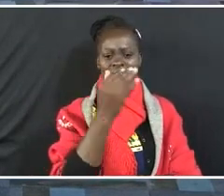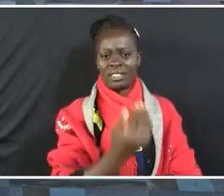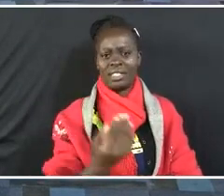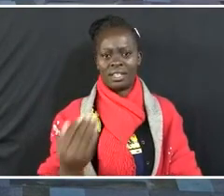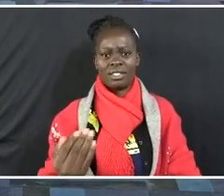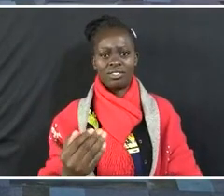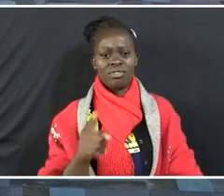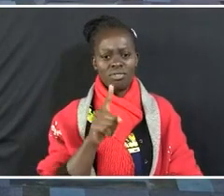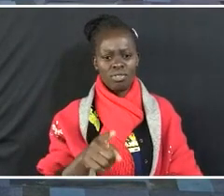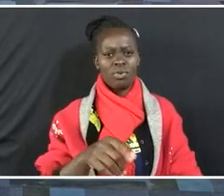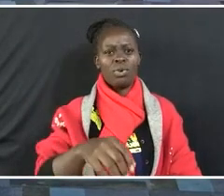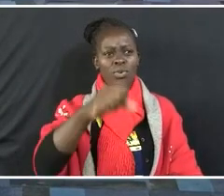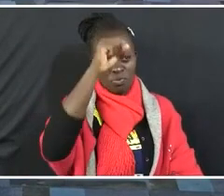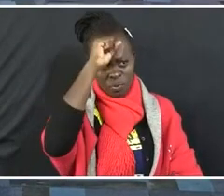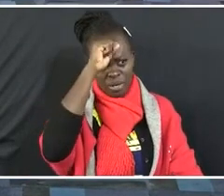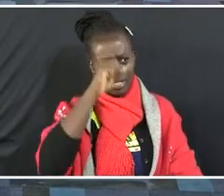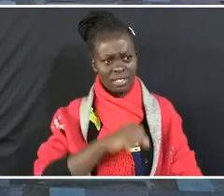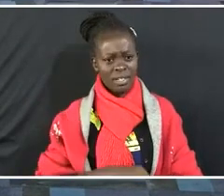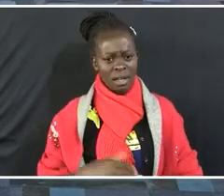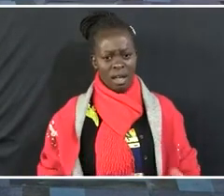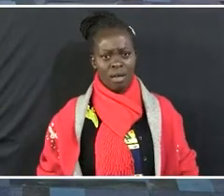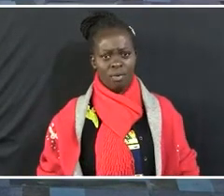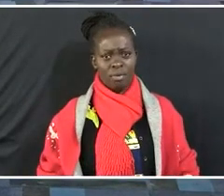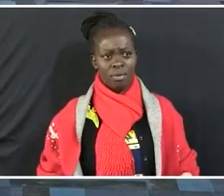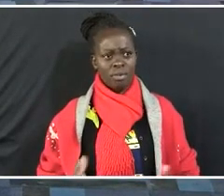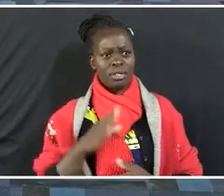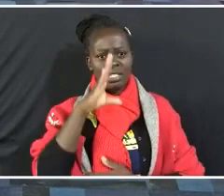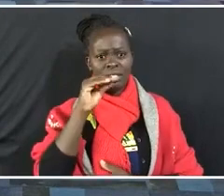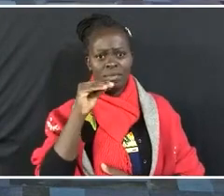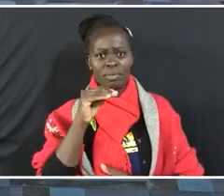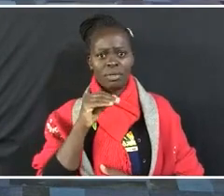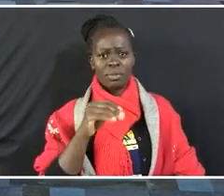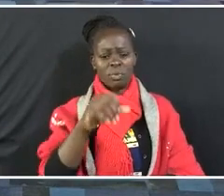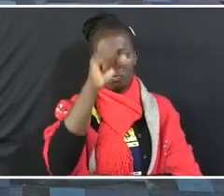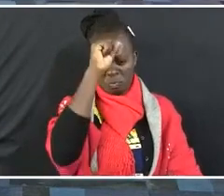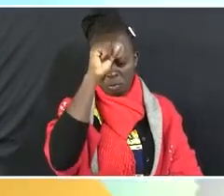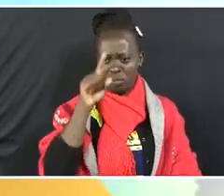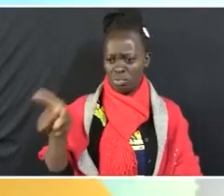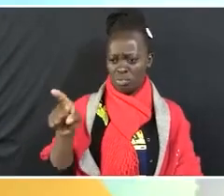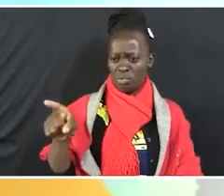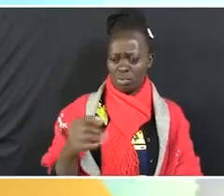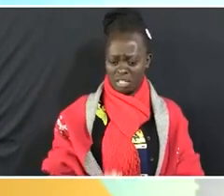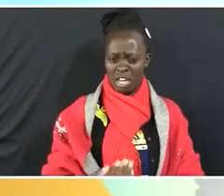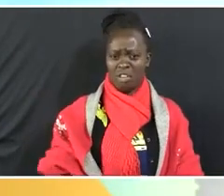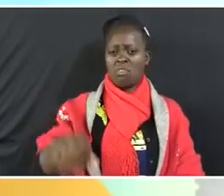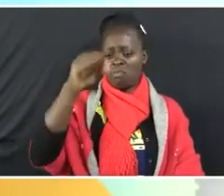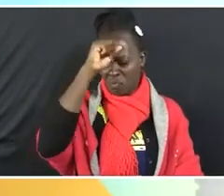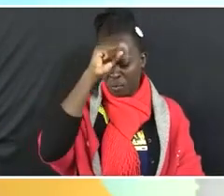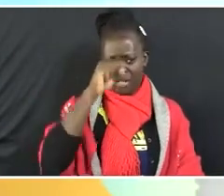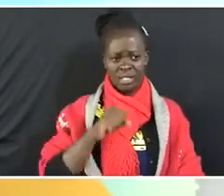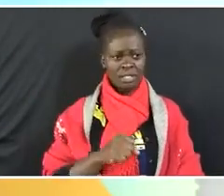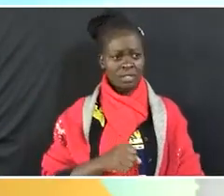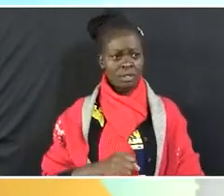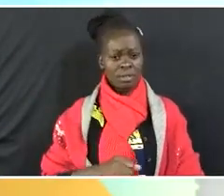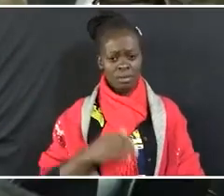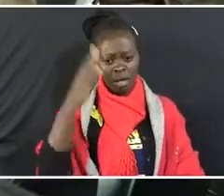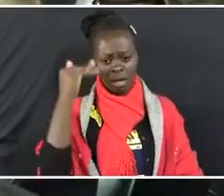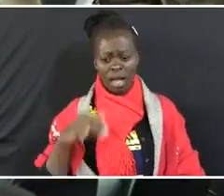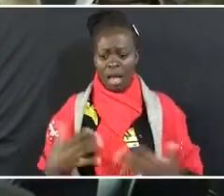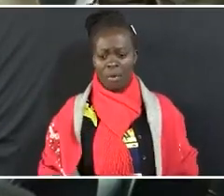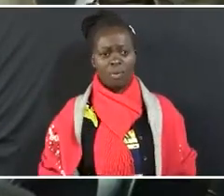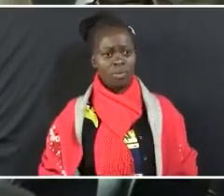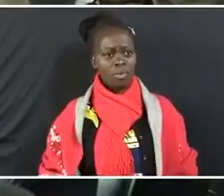a parent asking the child about the foolishness of the child, knowing that these children have your genes, what are you saying about yourself?